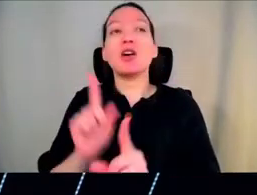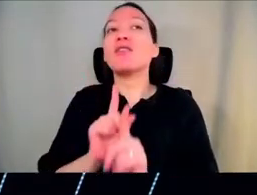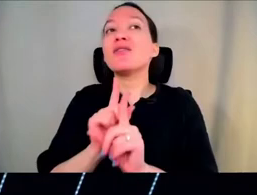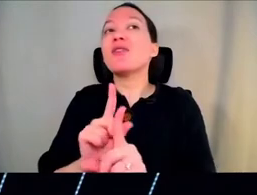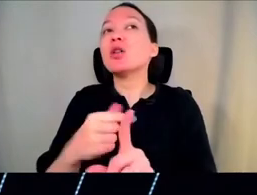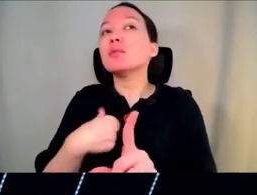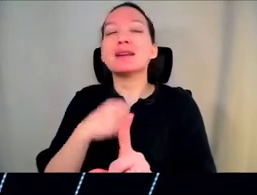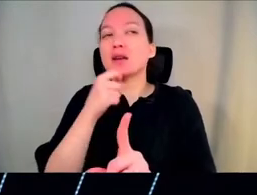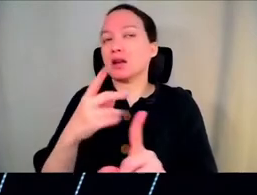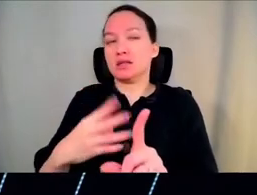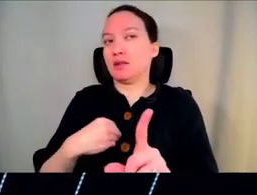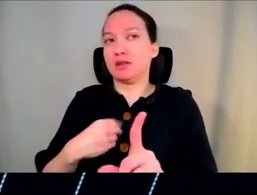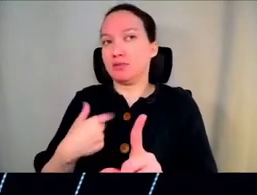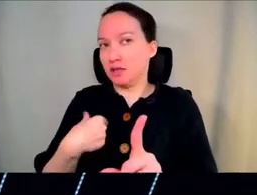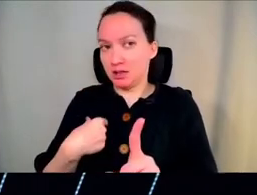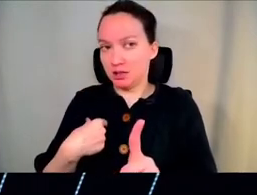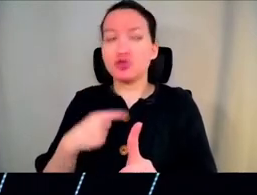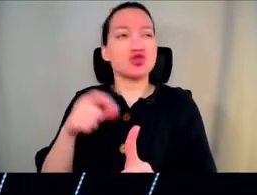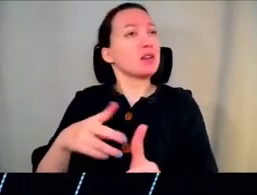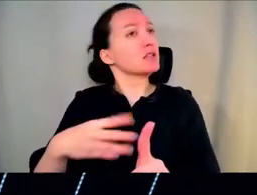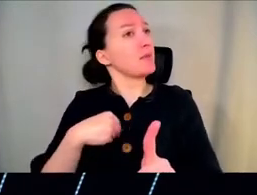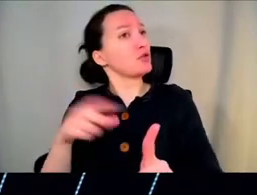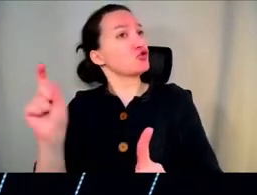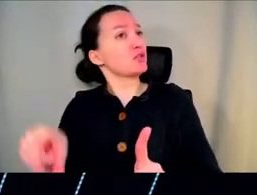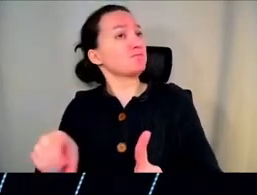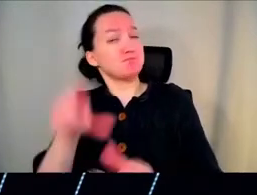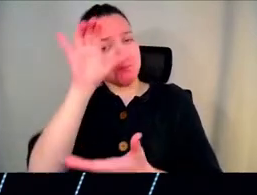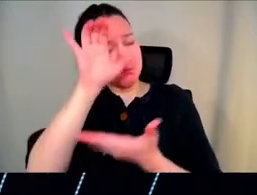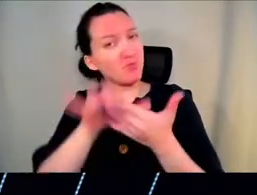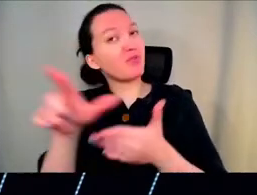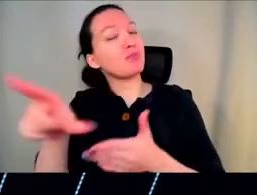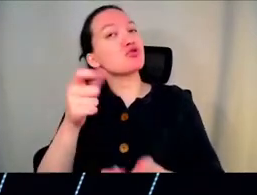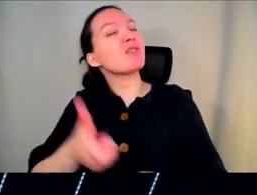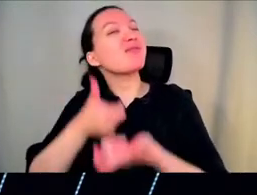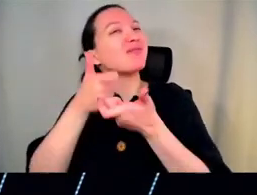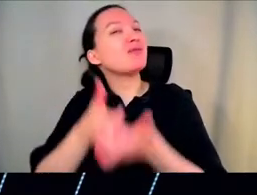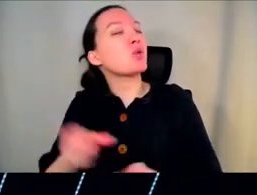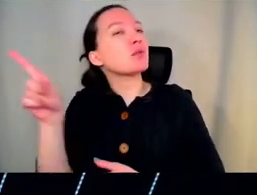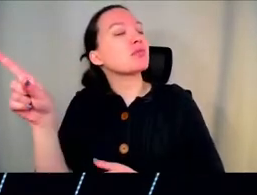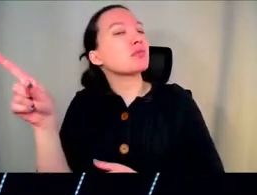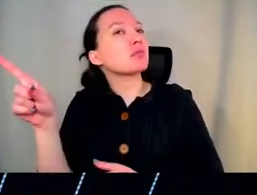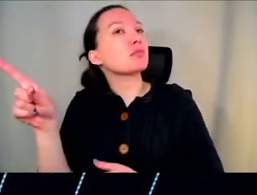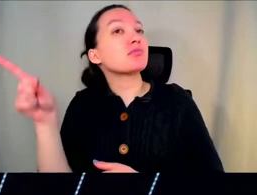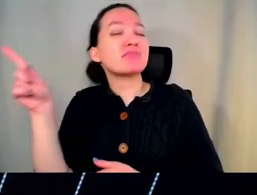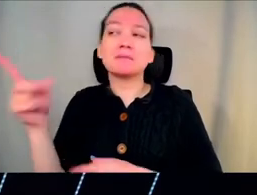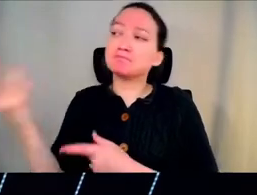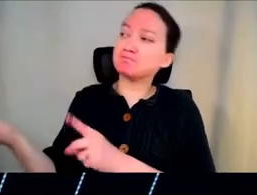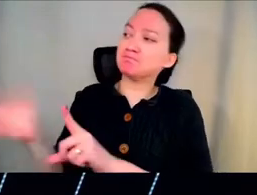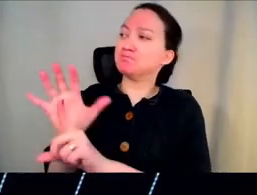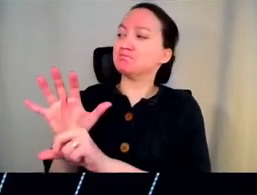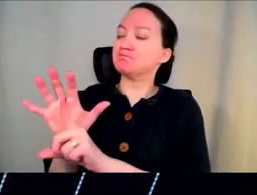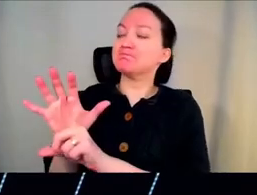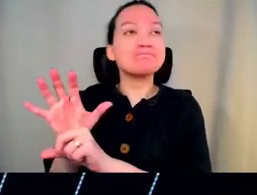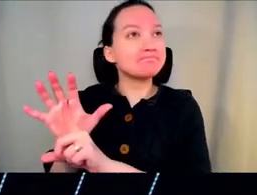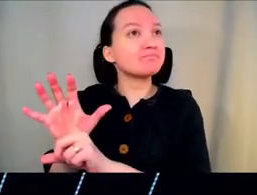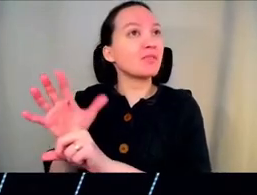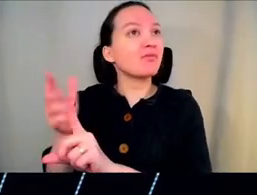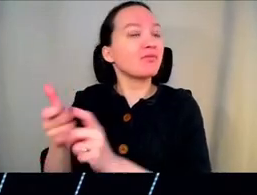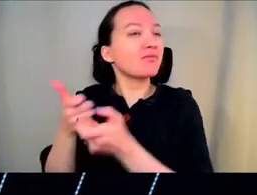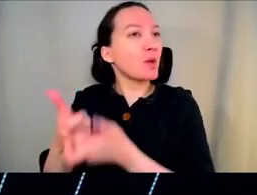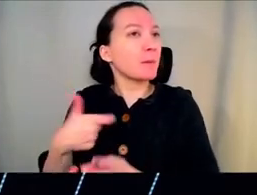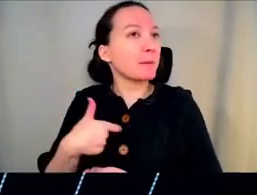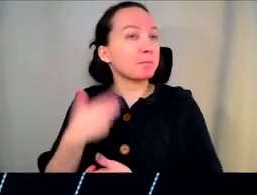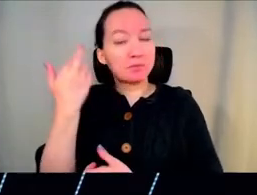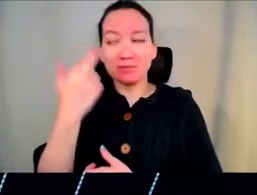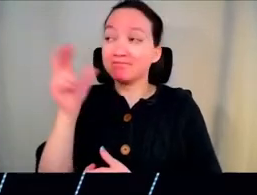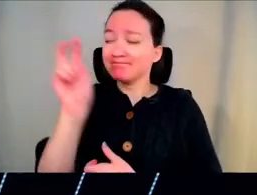me. We should accept Jesus, believe in him. We're supposed to follow him. When he gets disciples, he says, follow me. Because we're